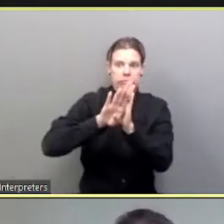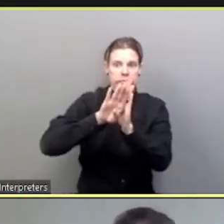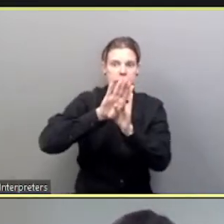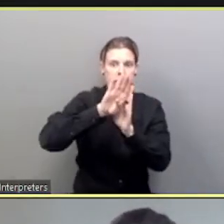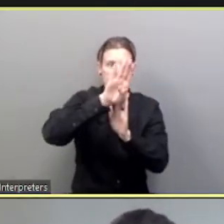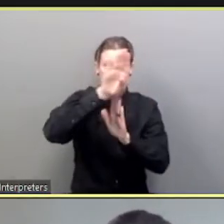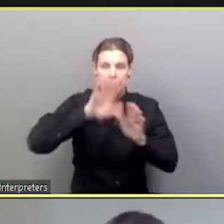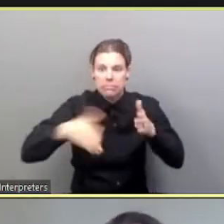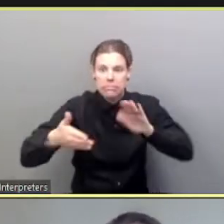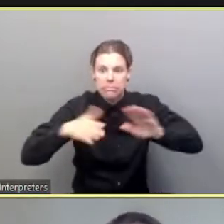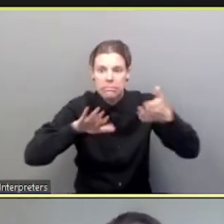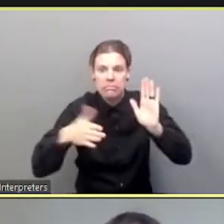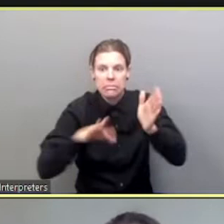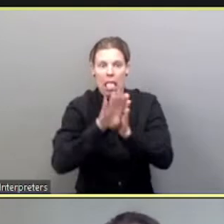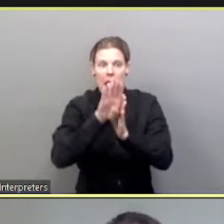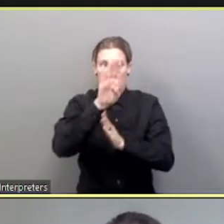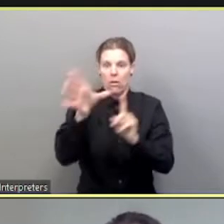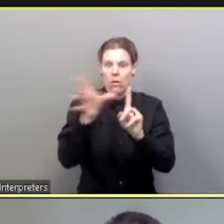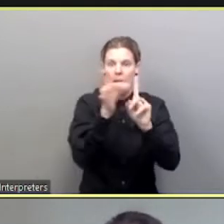vaccination coverage.